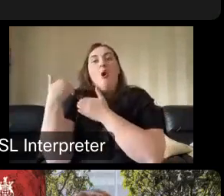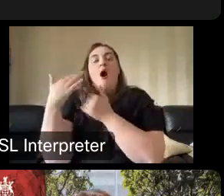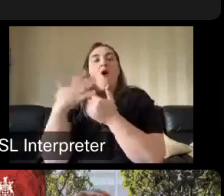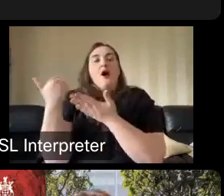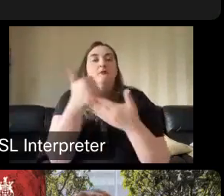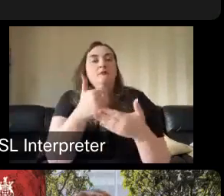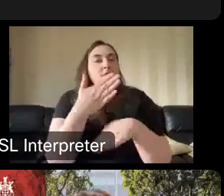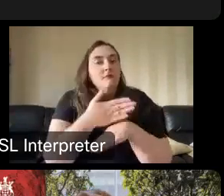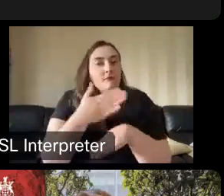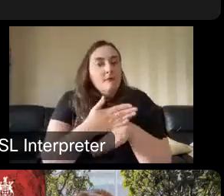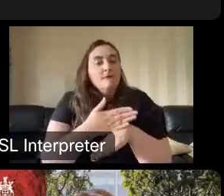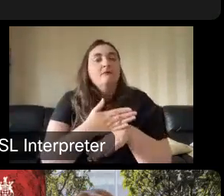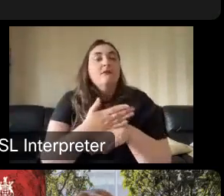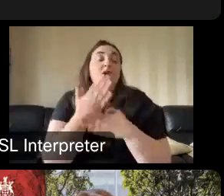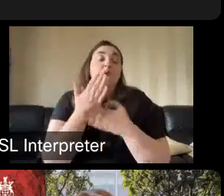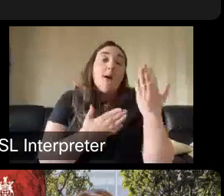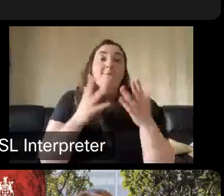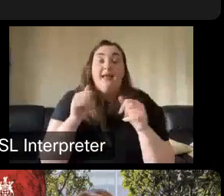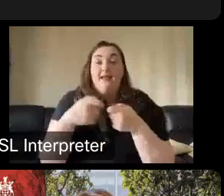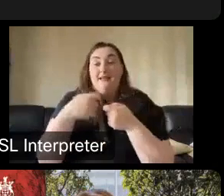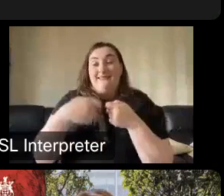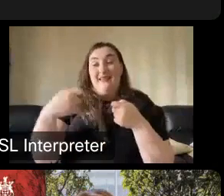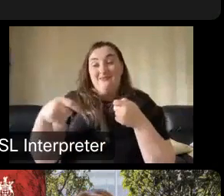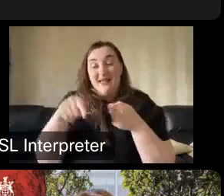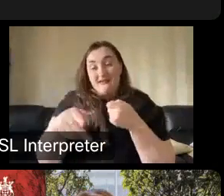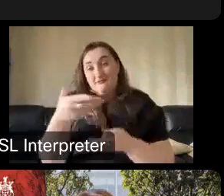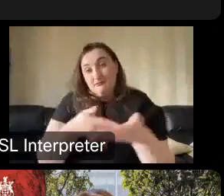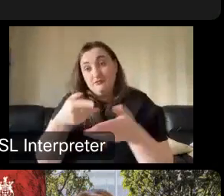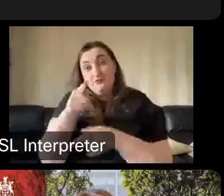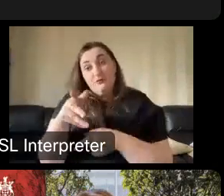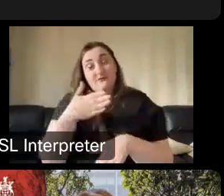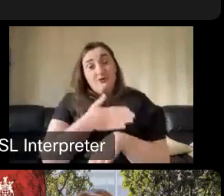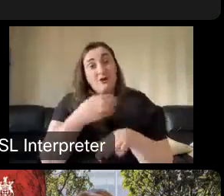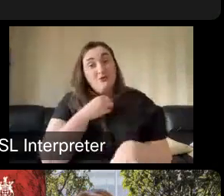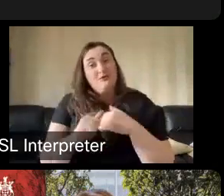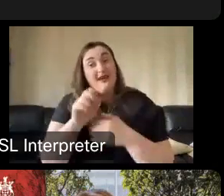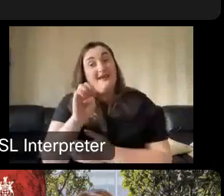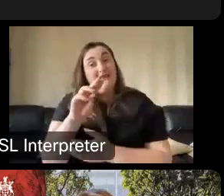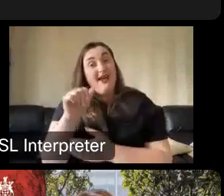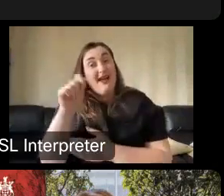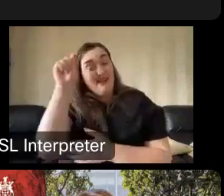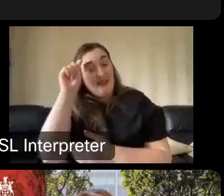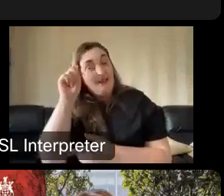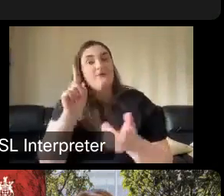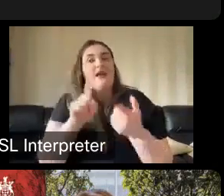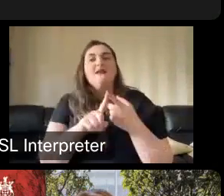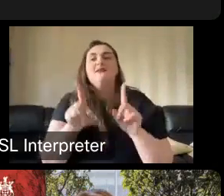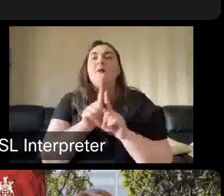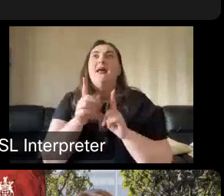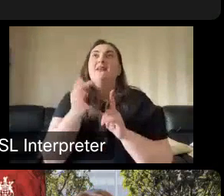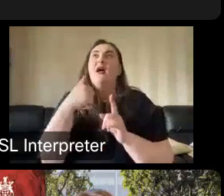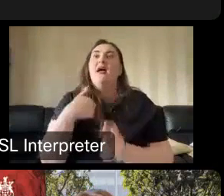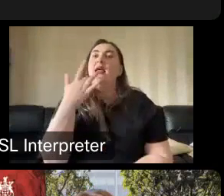just, I suppose like extending some of the discussion that you started today, Eva. I suppose, Eva, if I was to ask you